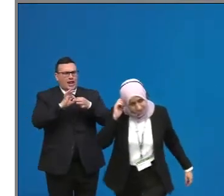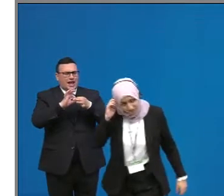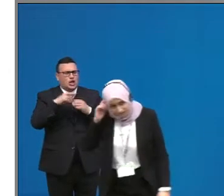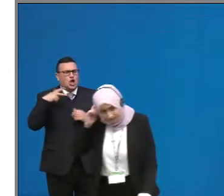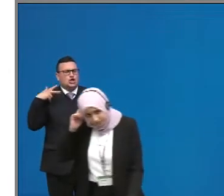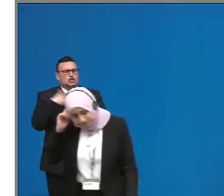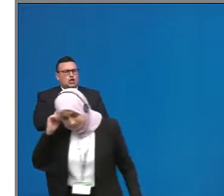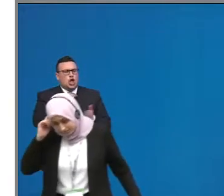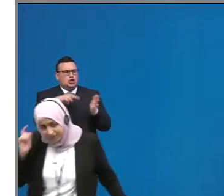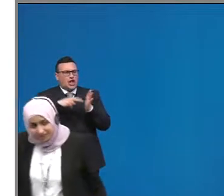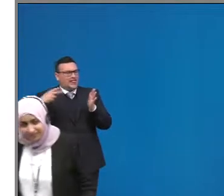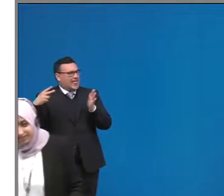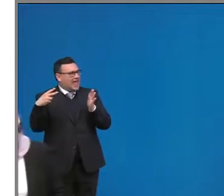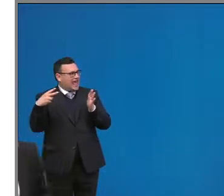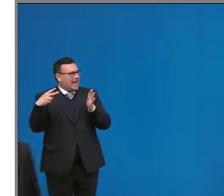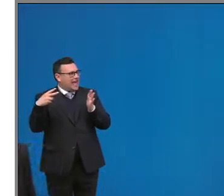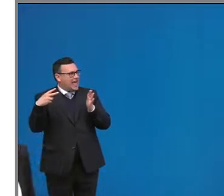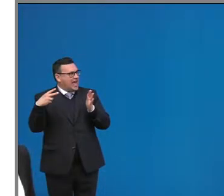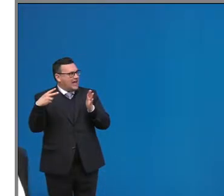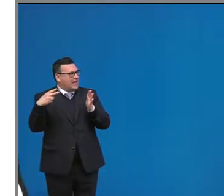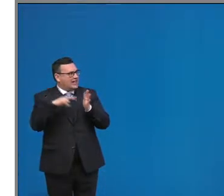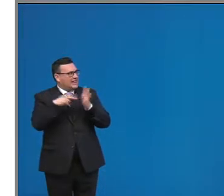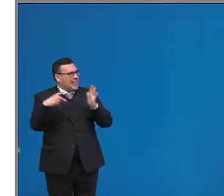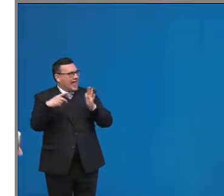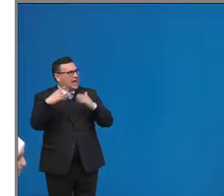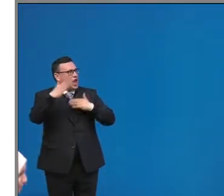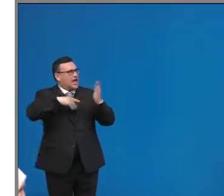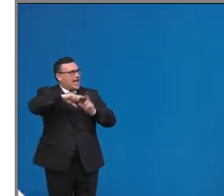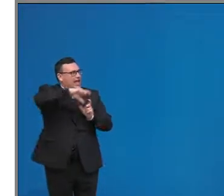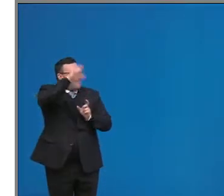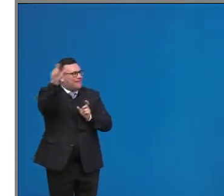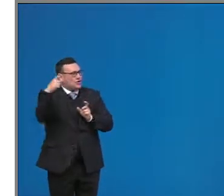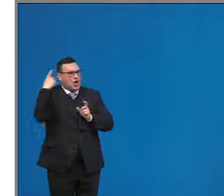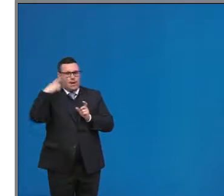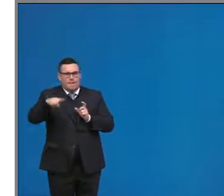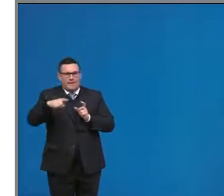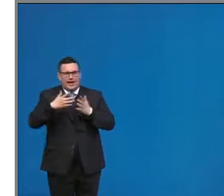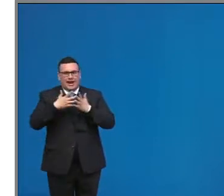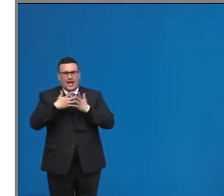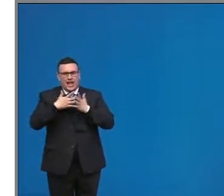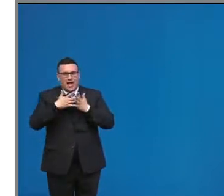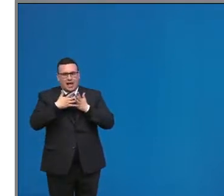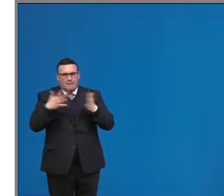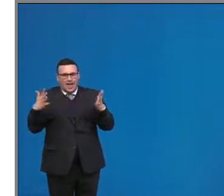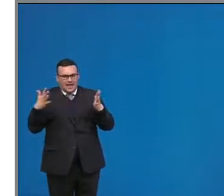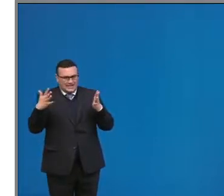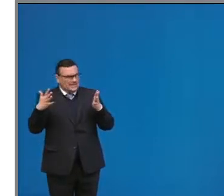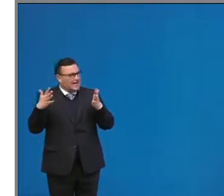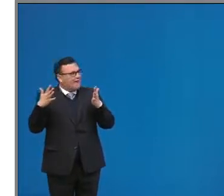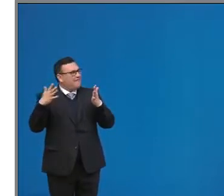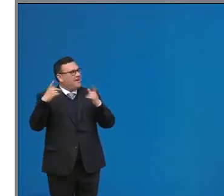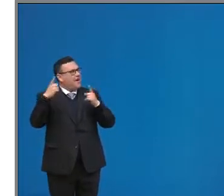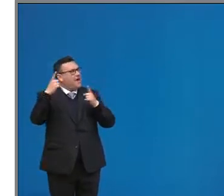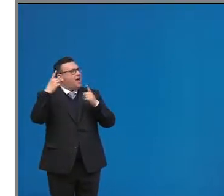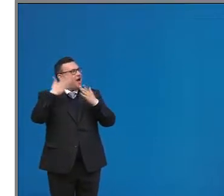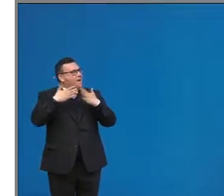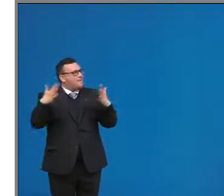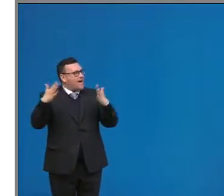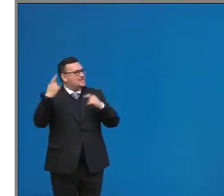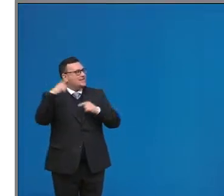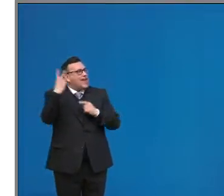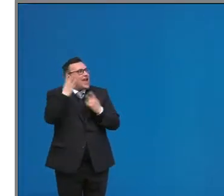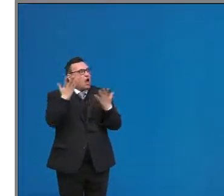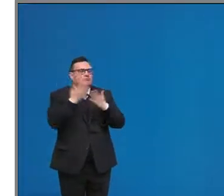EU project. The concept behind the GRID project is e-science or